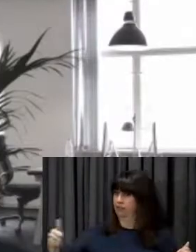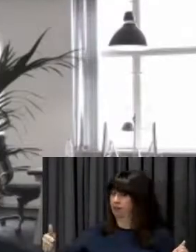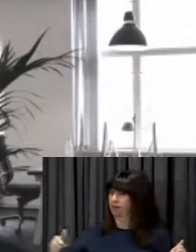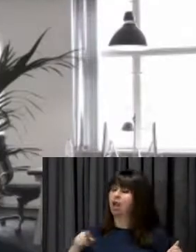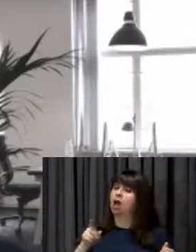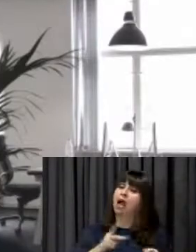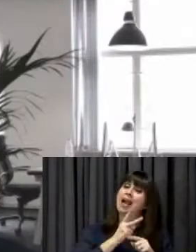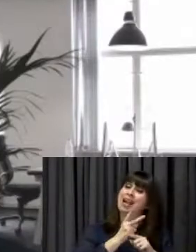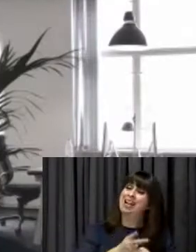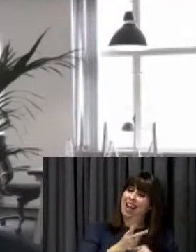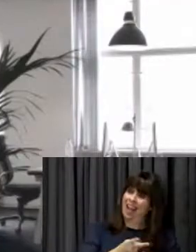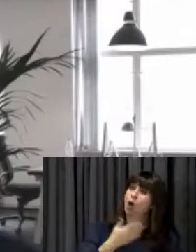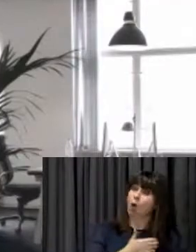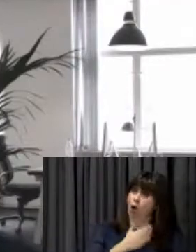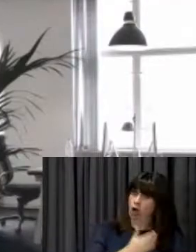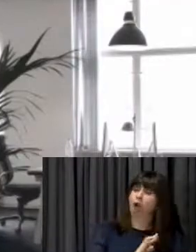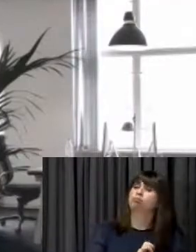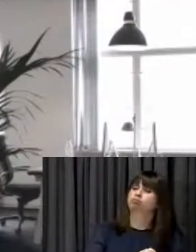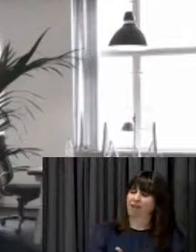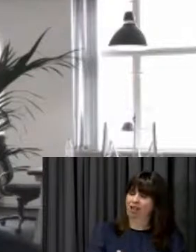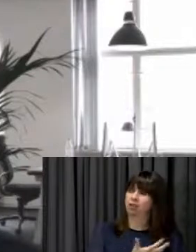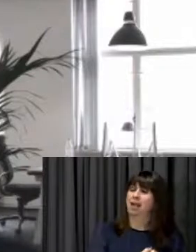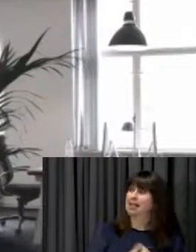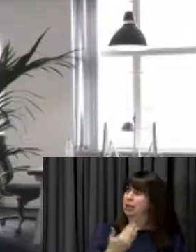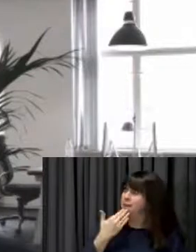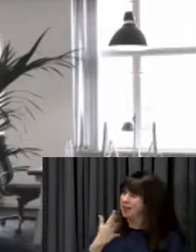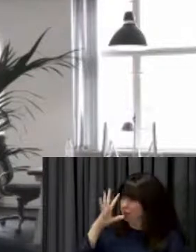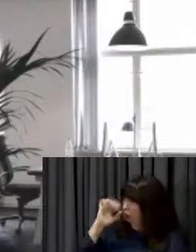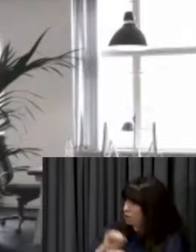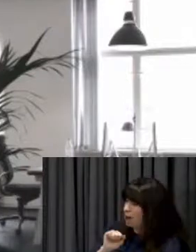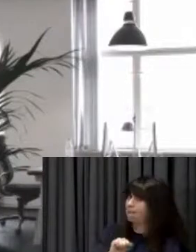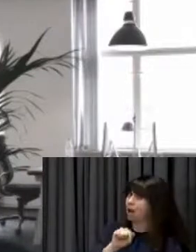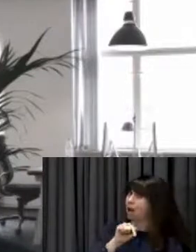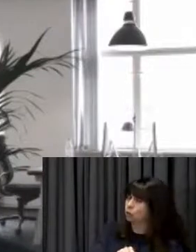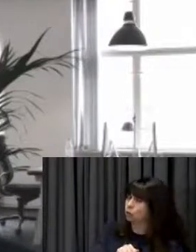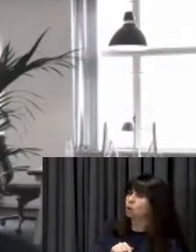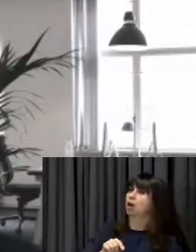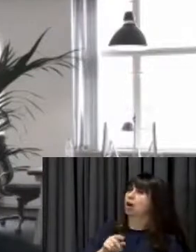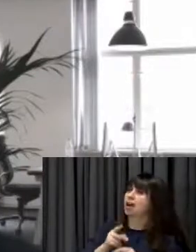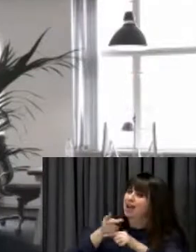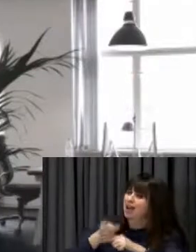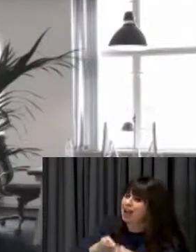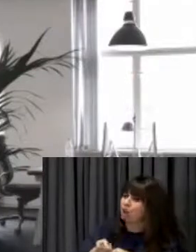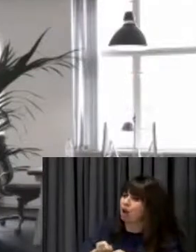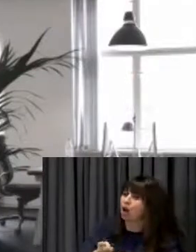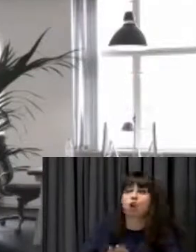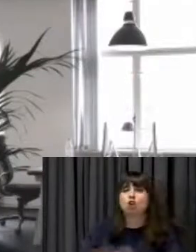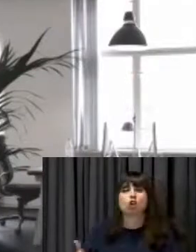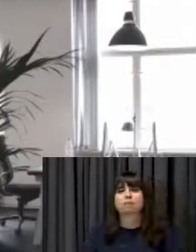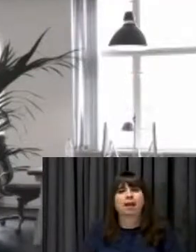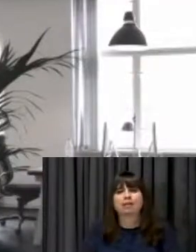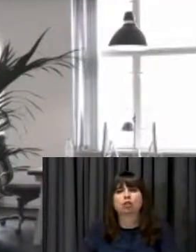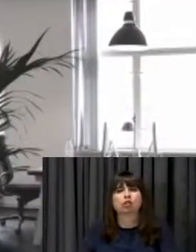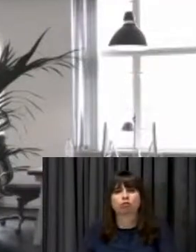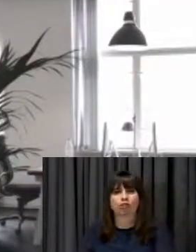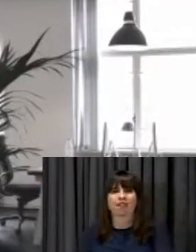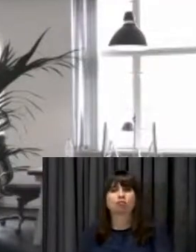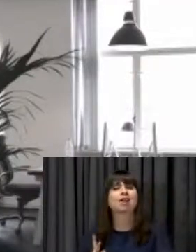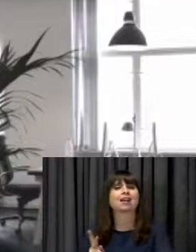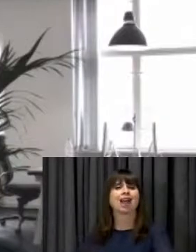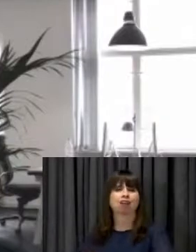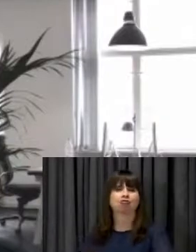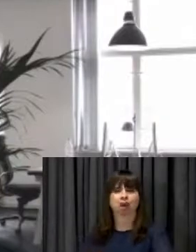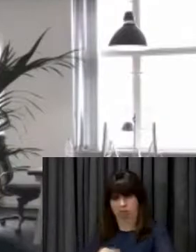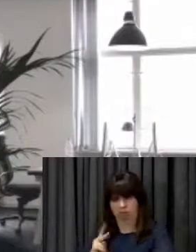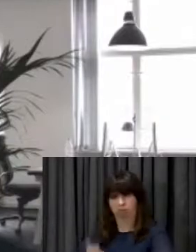coronavirus vaccination, saying that they mustn't be forgotten and ignored. During last Wednesday's press briefing, Dr. Gillian Richardson seemed